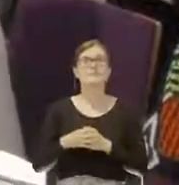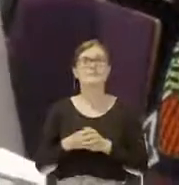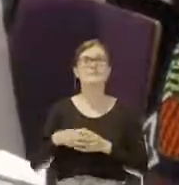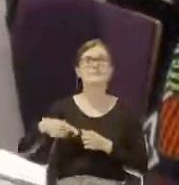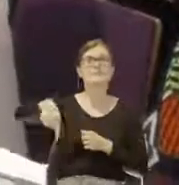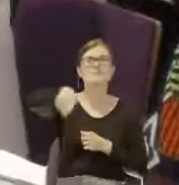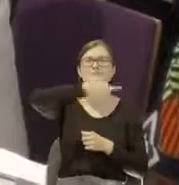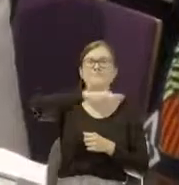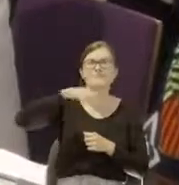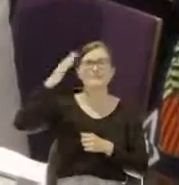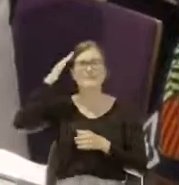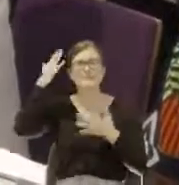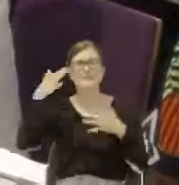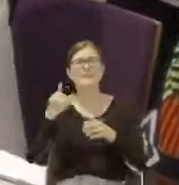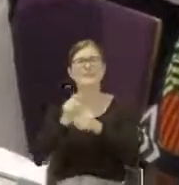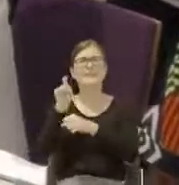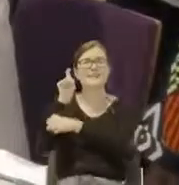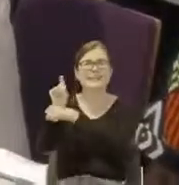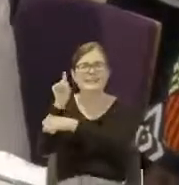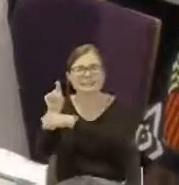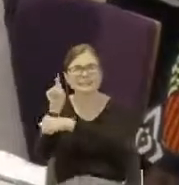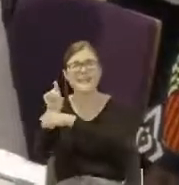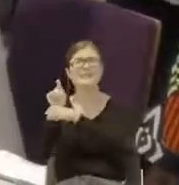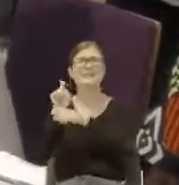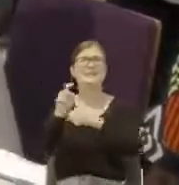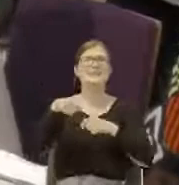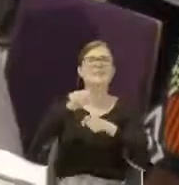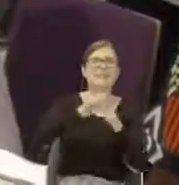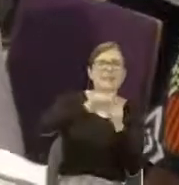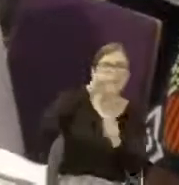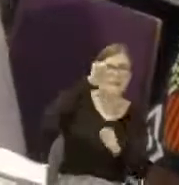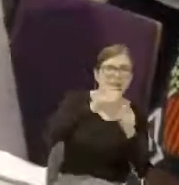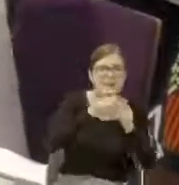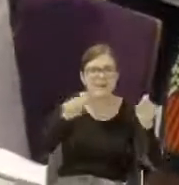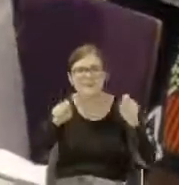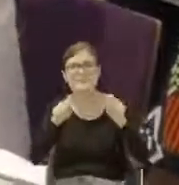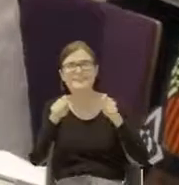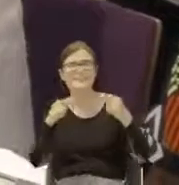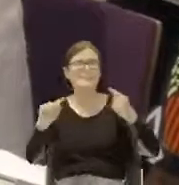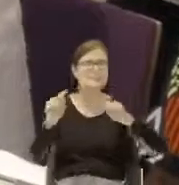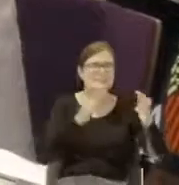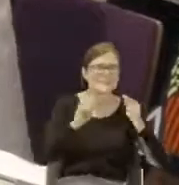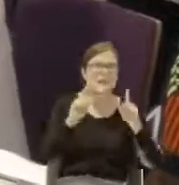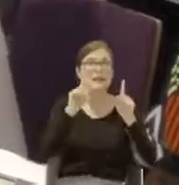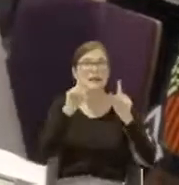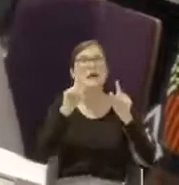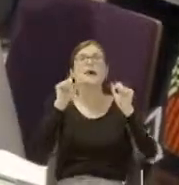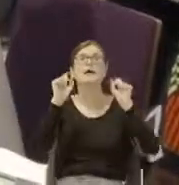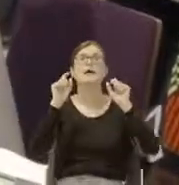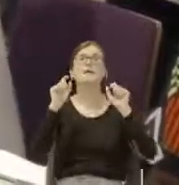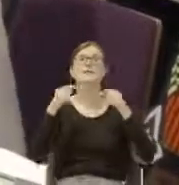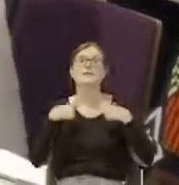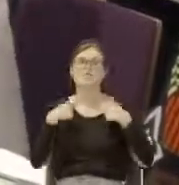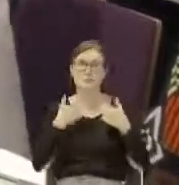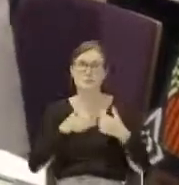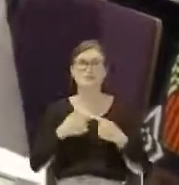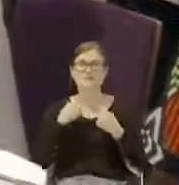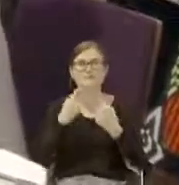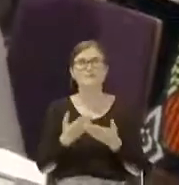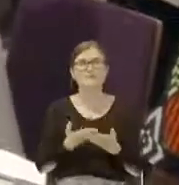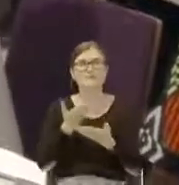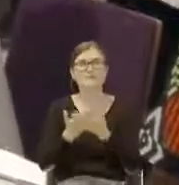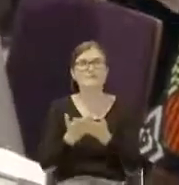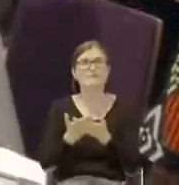the remarks of the opening ceremony. So let us go now to a councillor from Johannesburg, the chairperson of the